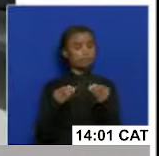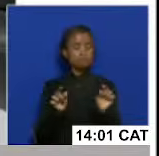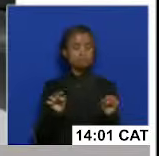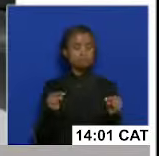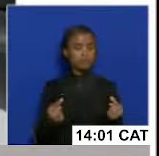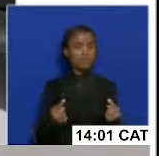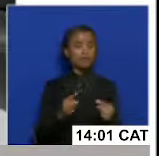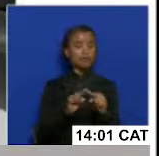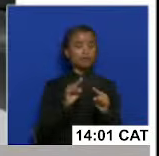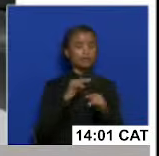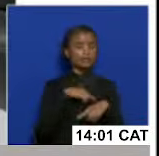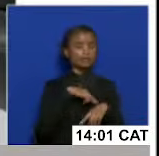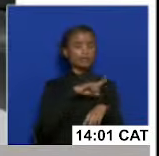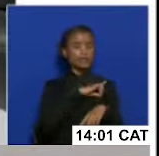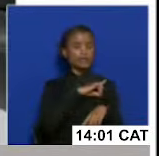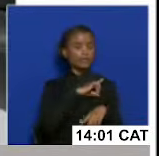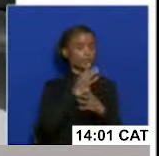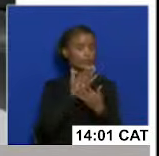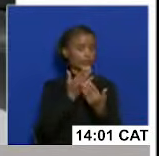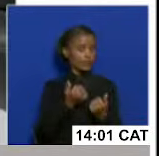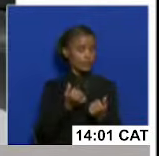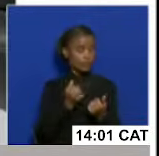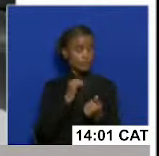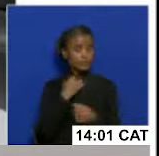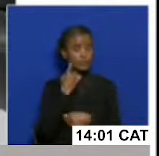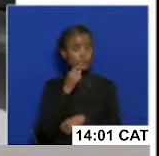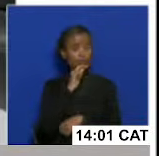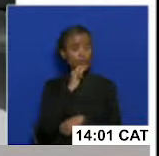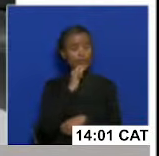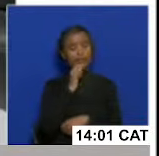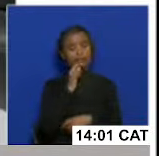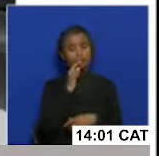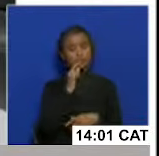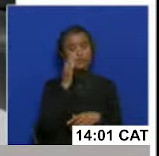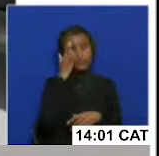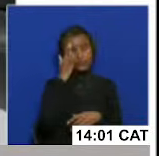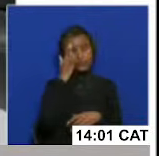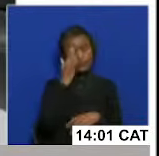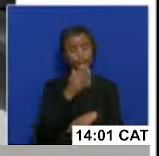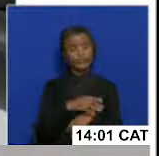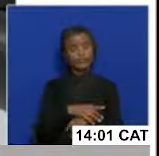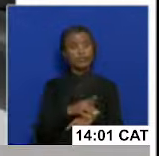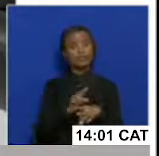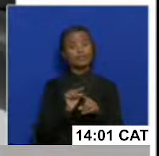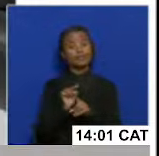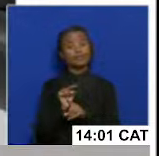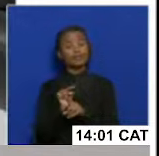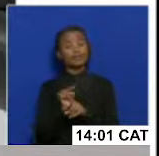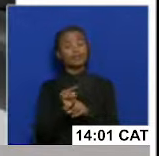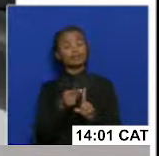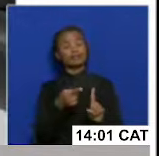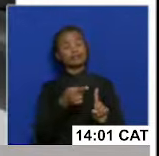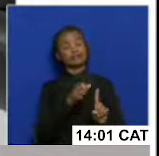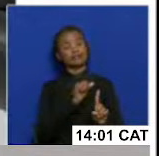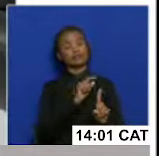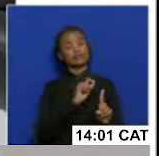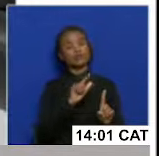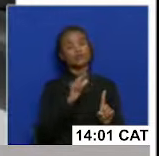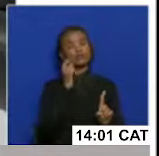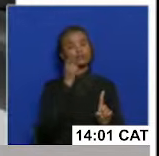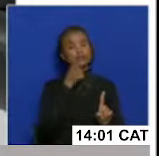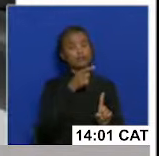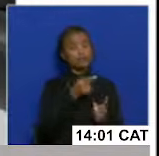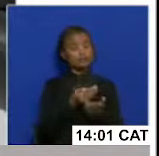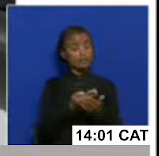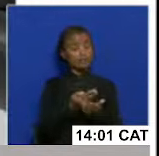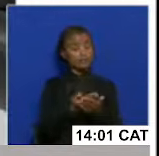morning." Officer Stolz then says, "So if possible, will you have an answer before 10 in the morning? Because